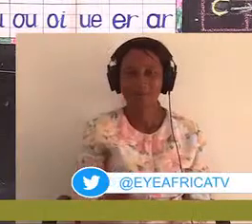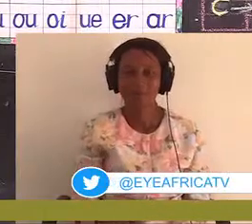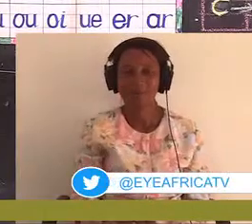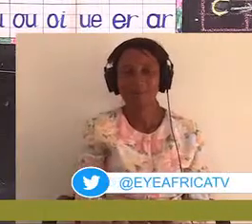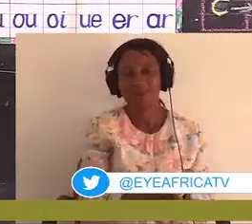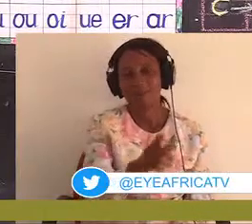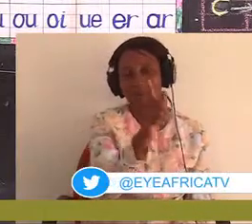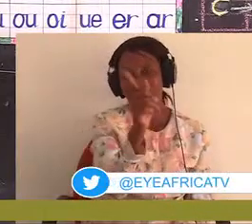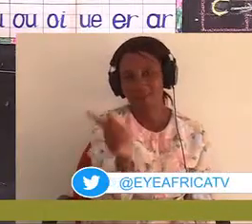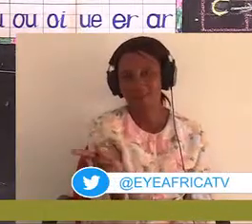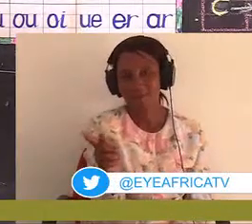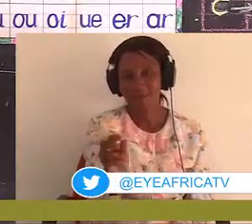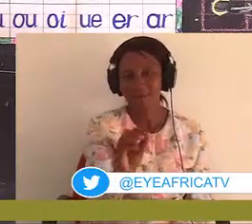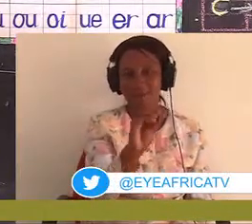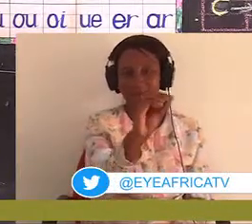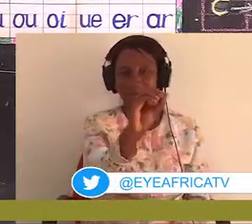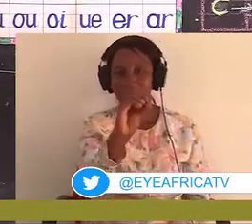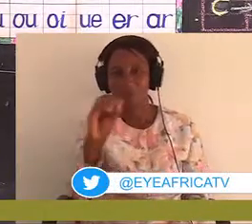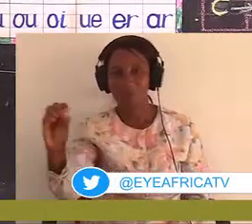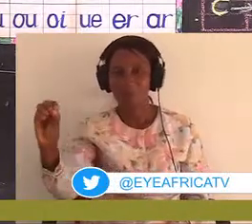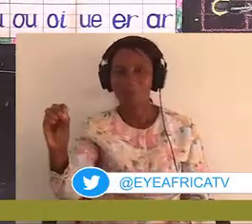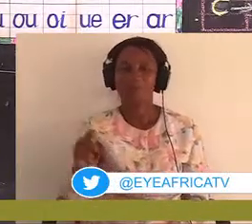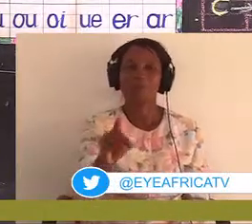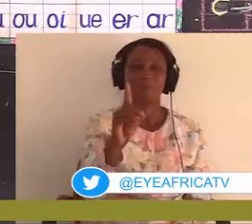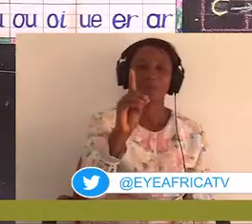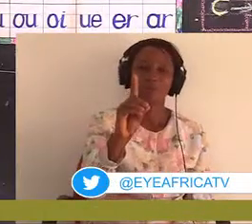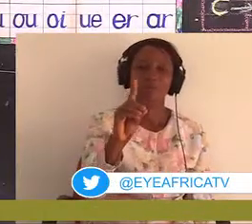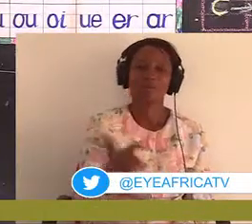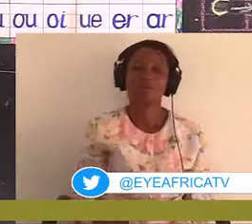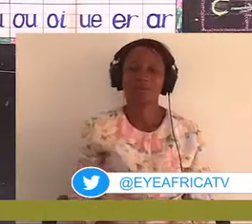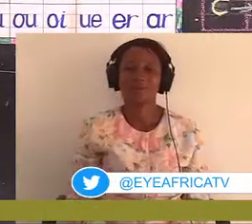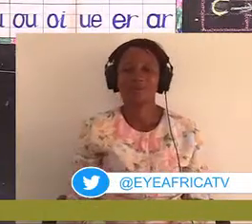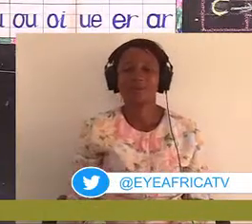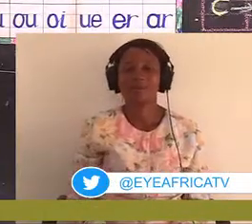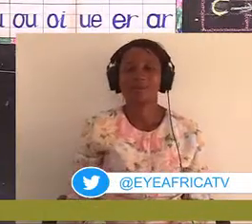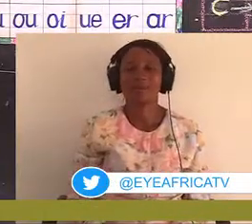was the time your mind came to good.